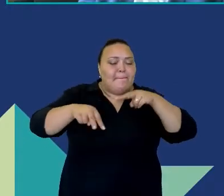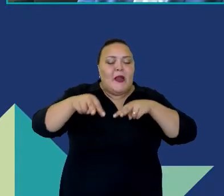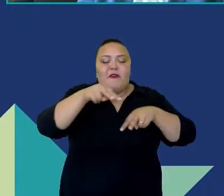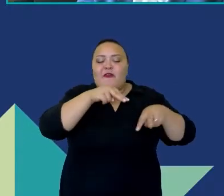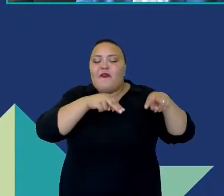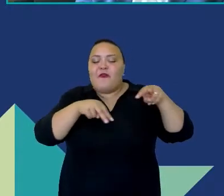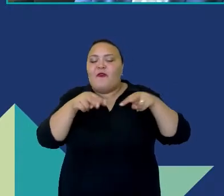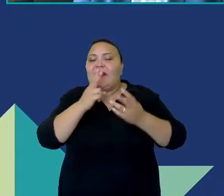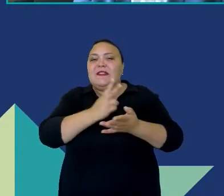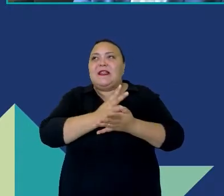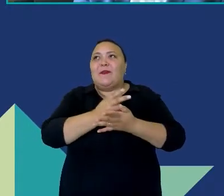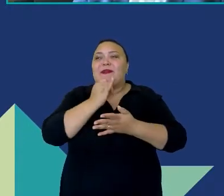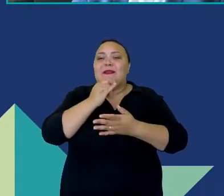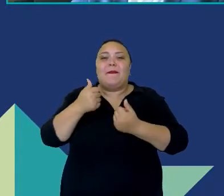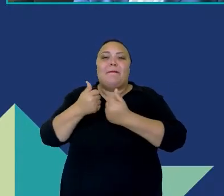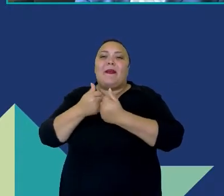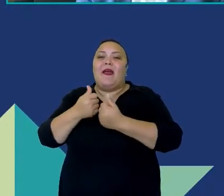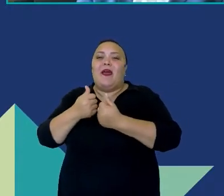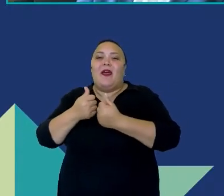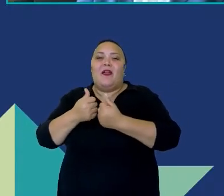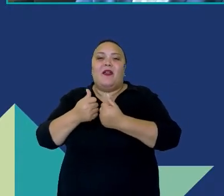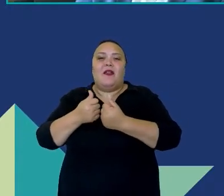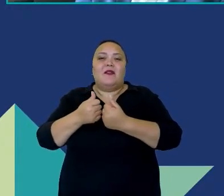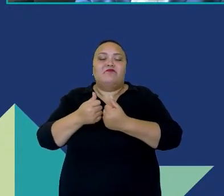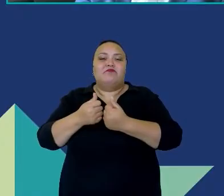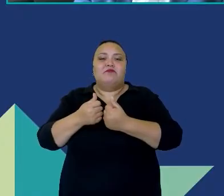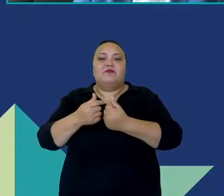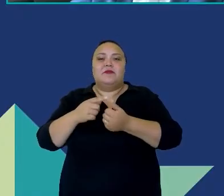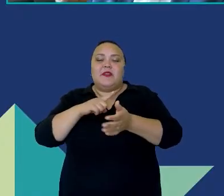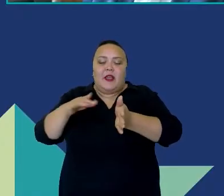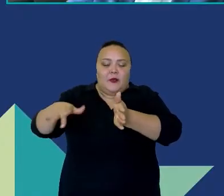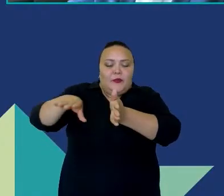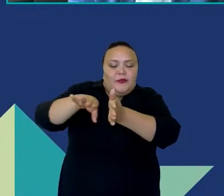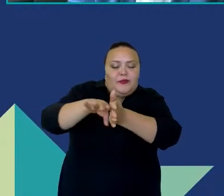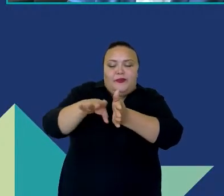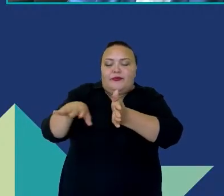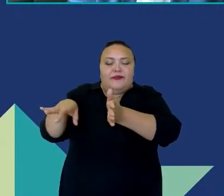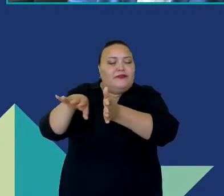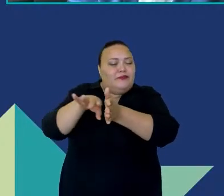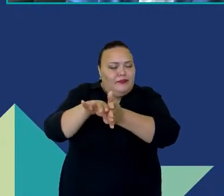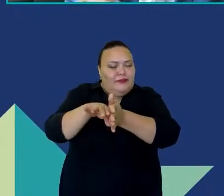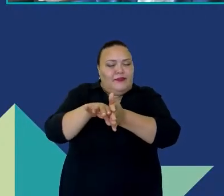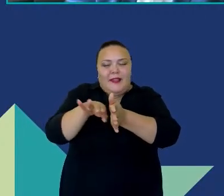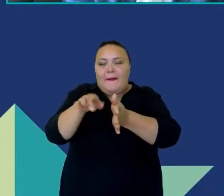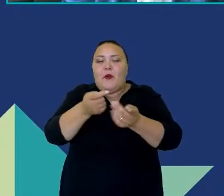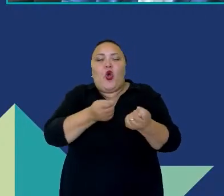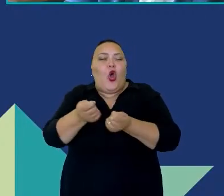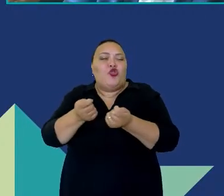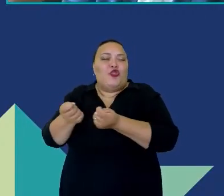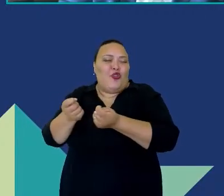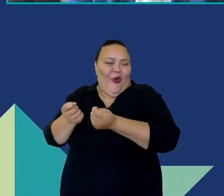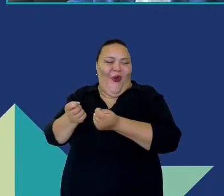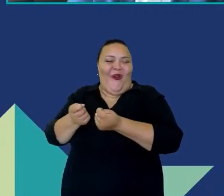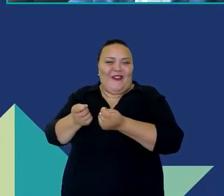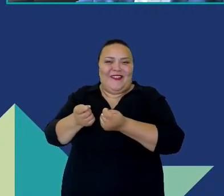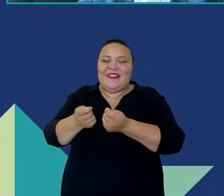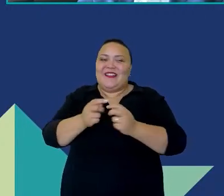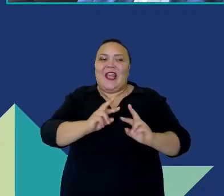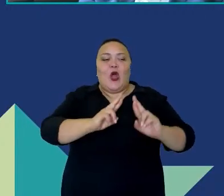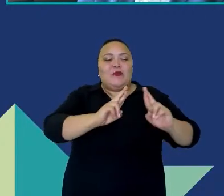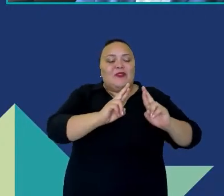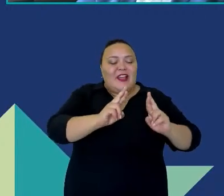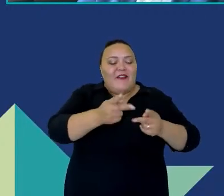a critical control for you, like it's in this case, you have at every minute, or you can pull out this daily